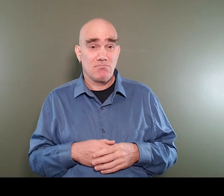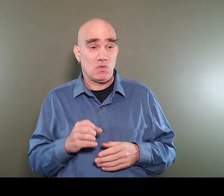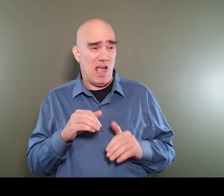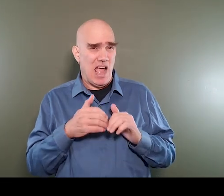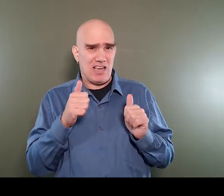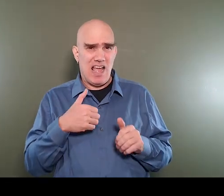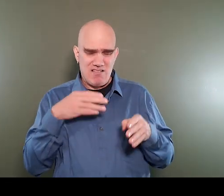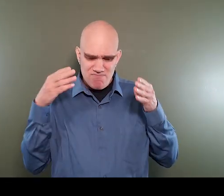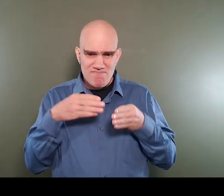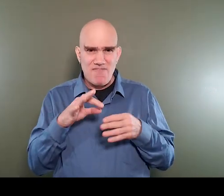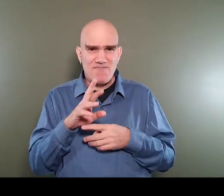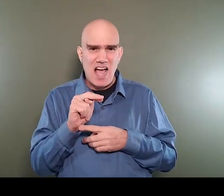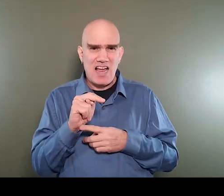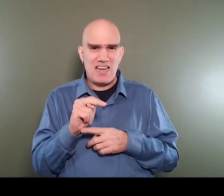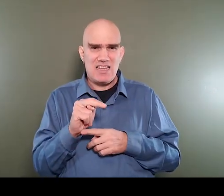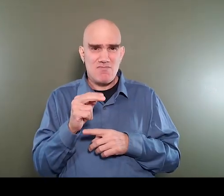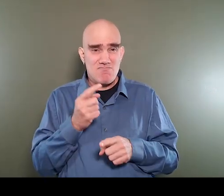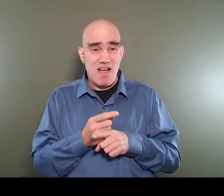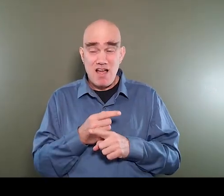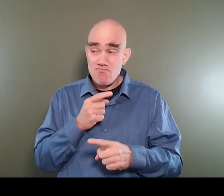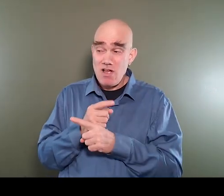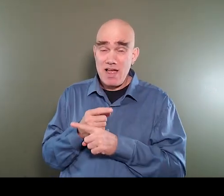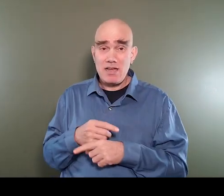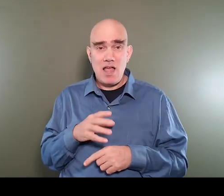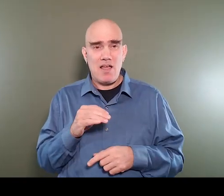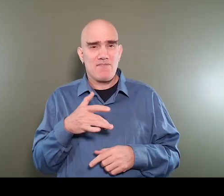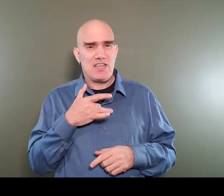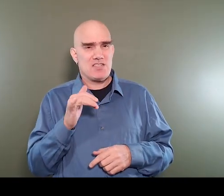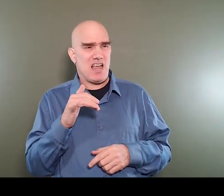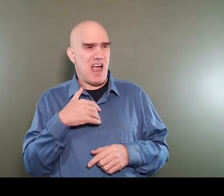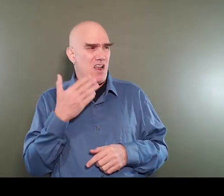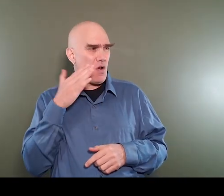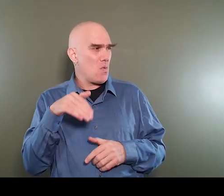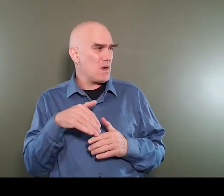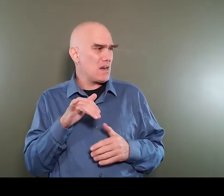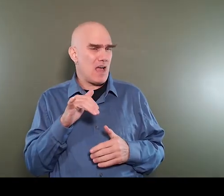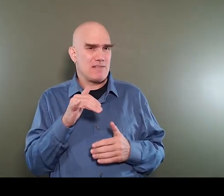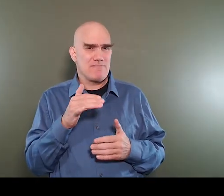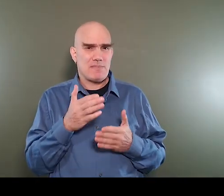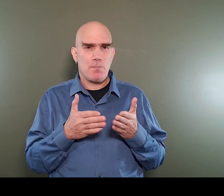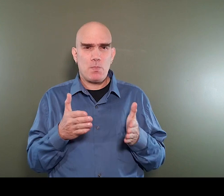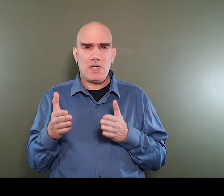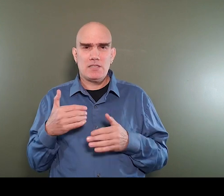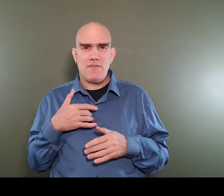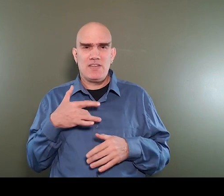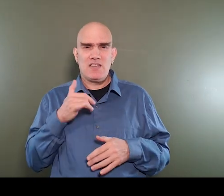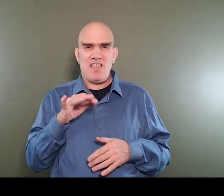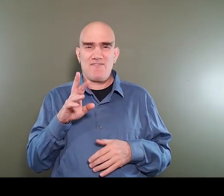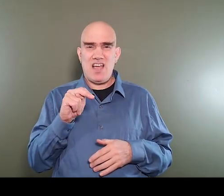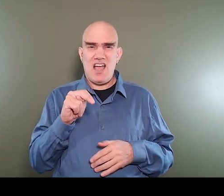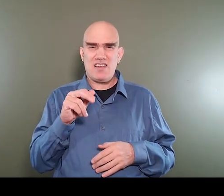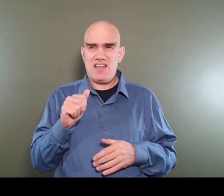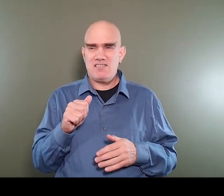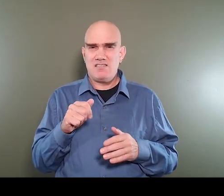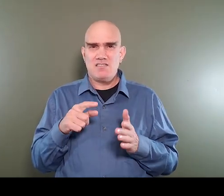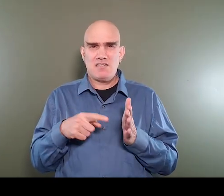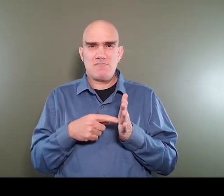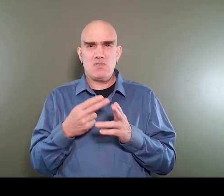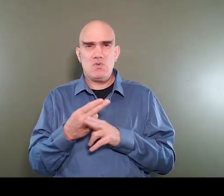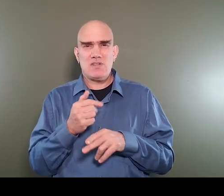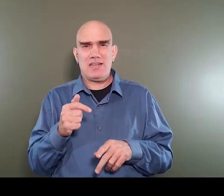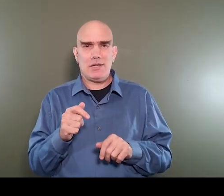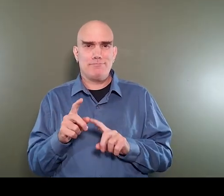having any fun. So how can I center fun, right? And it feels like, I don't know, like in some ways, I feel like the